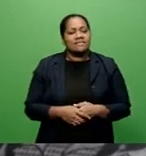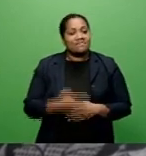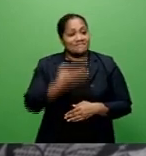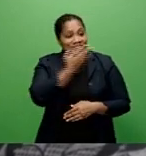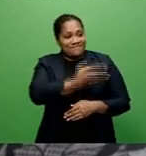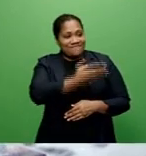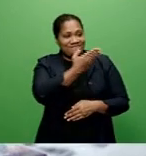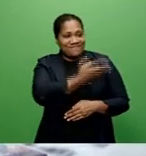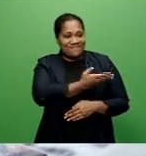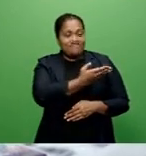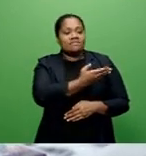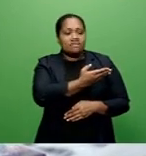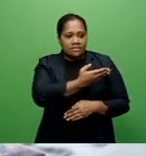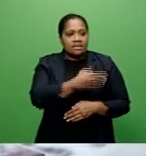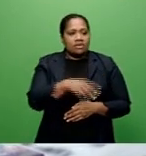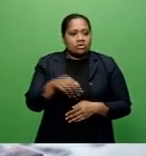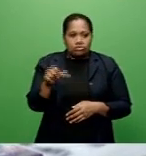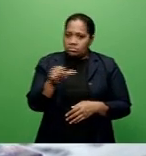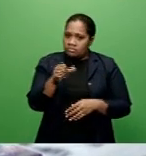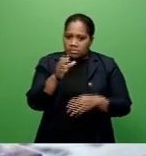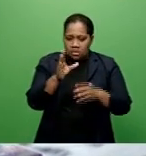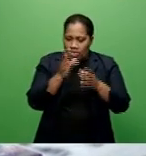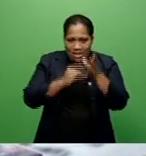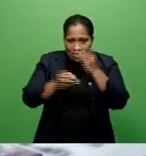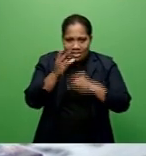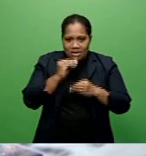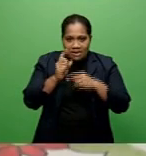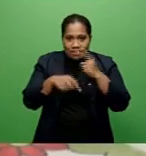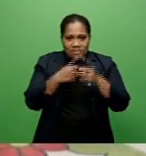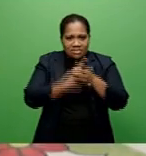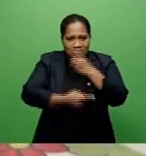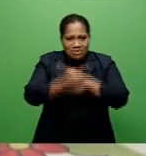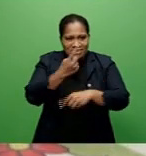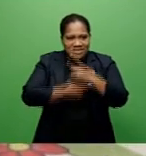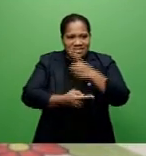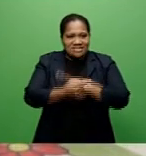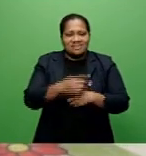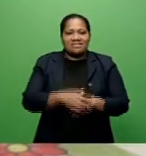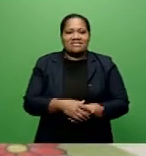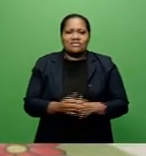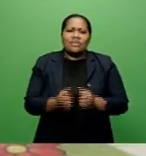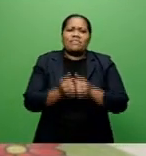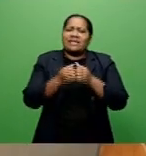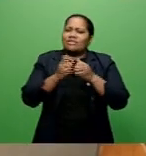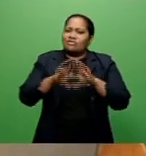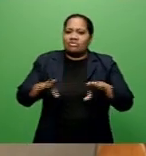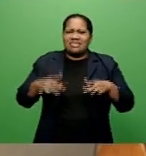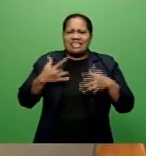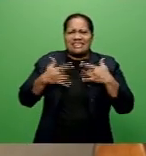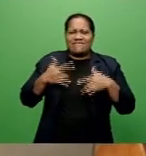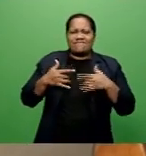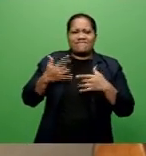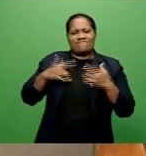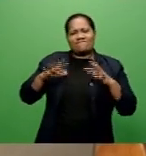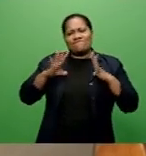Namish Chaudhry had to learn about diabetes at an age when many children live a carefree life. Type 1 diabetes is when